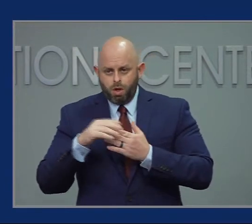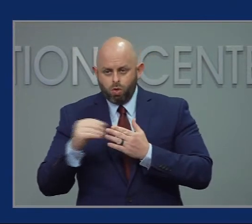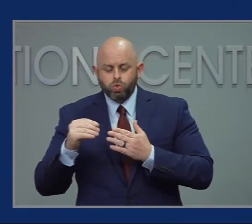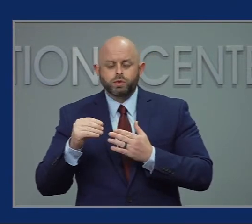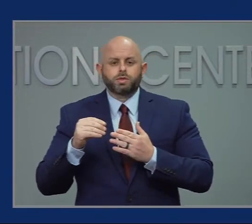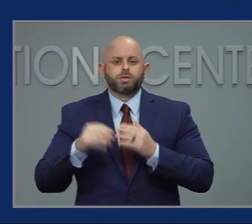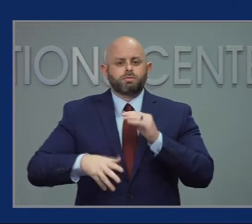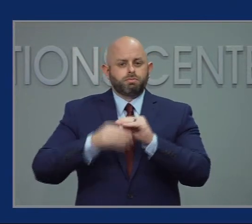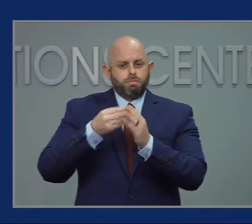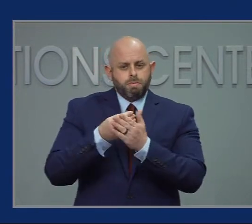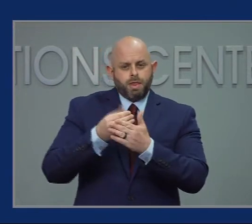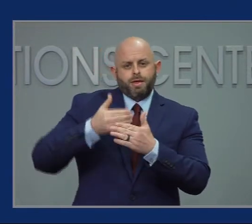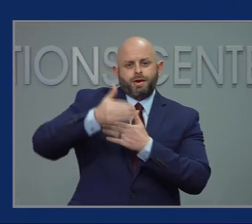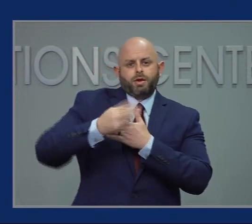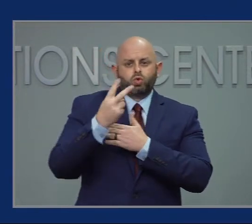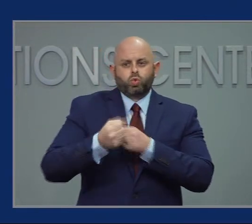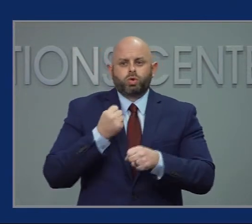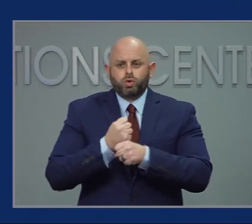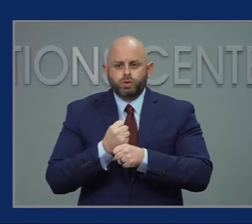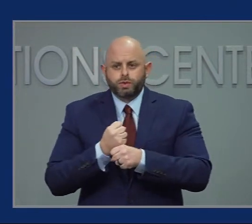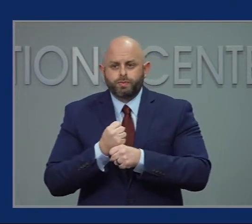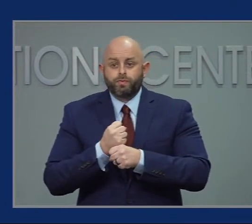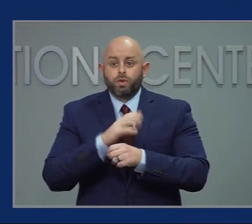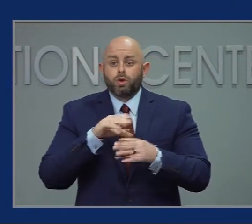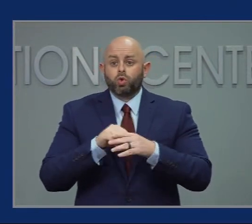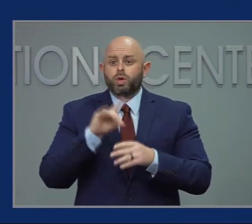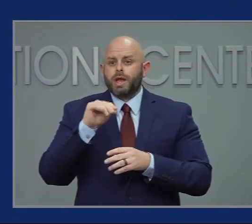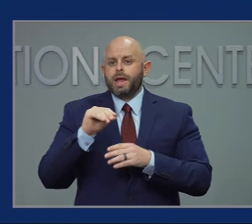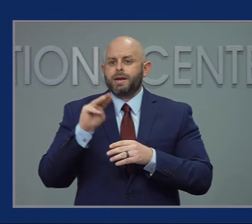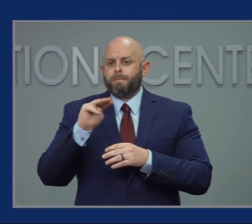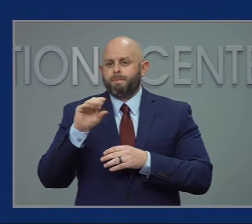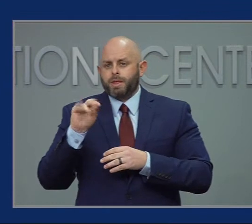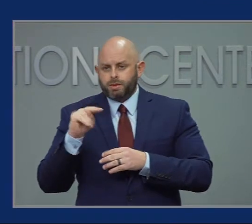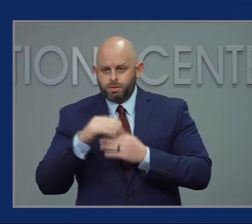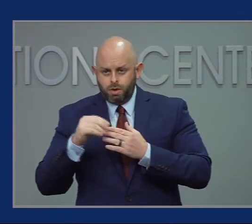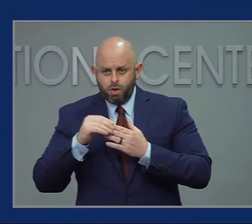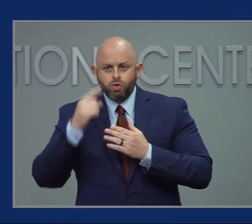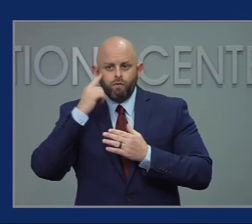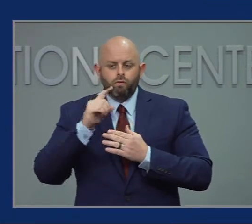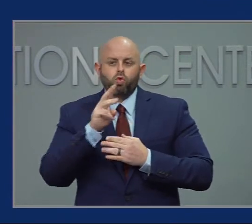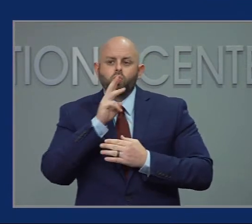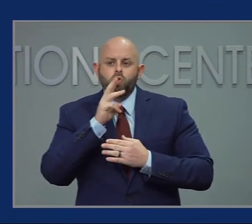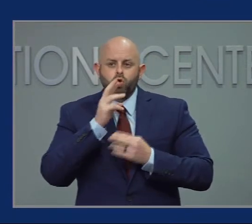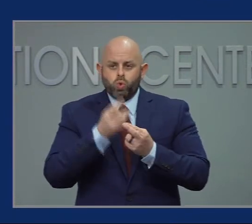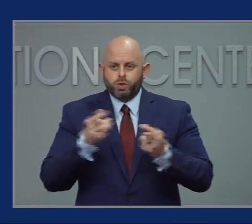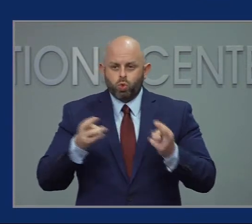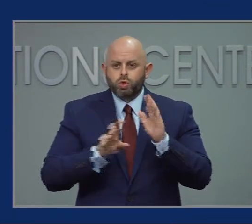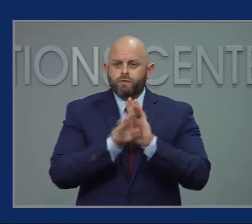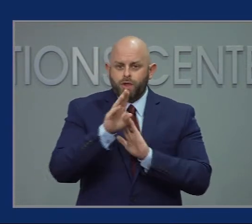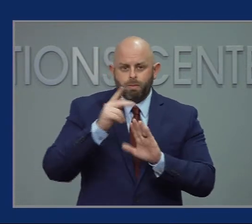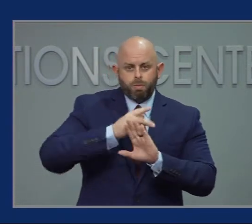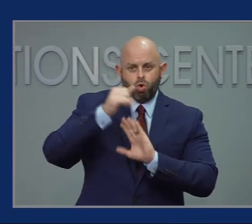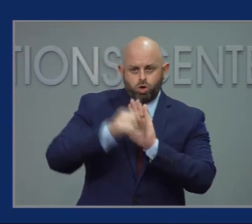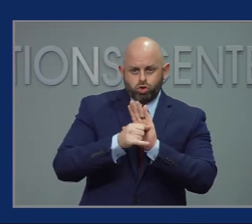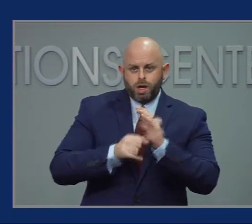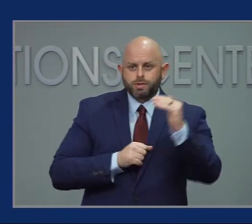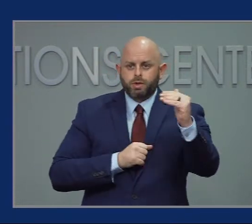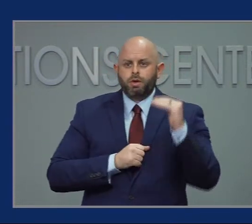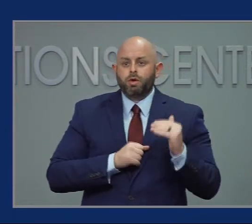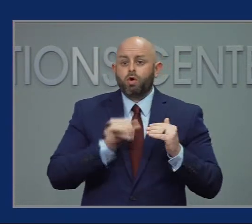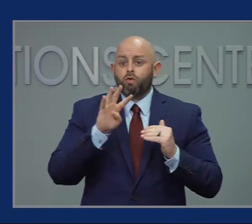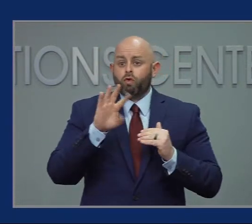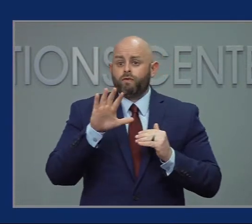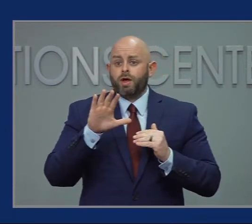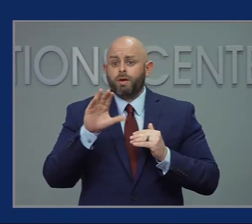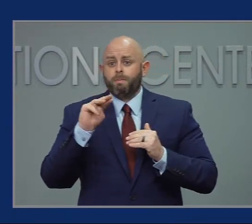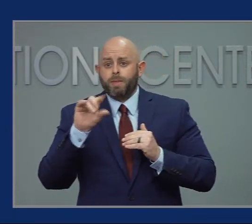additional monies over the next 2 years, including $80 million for water resource development projects, $45